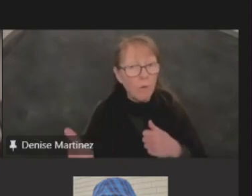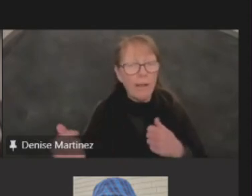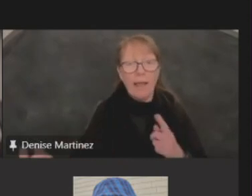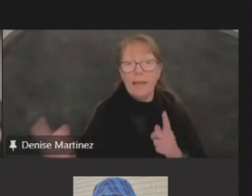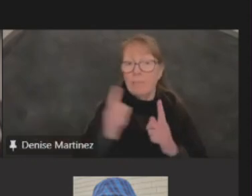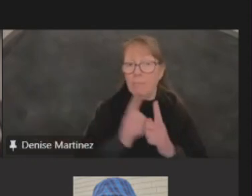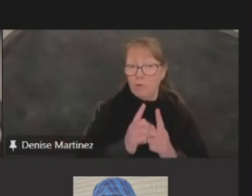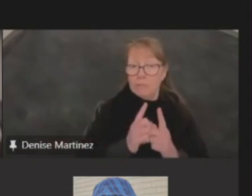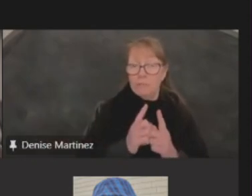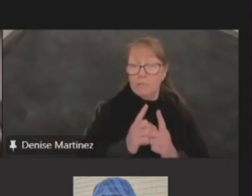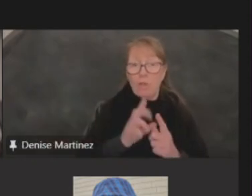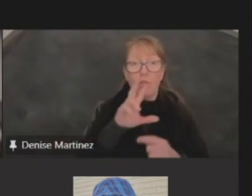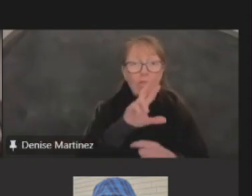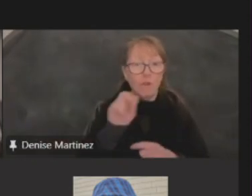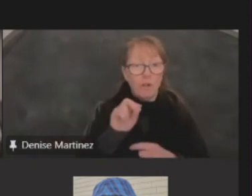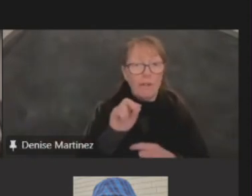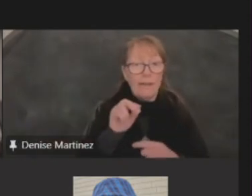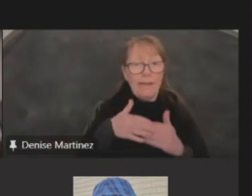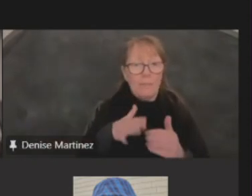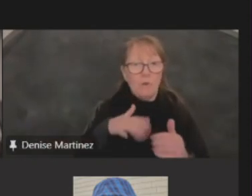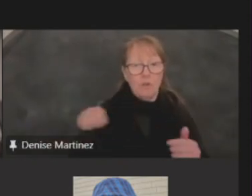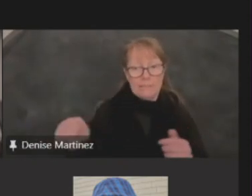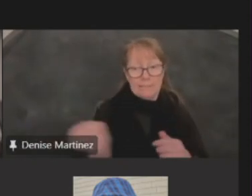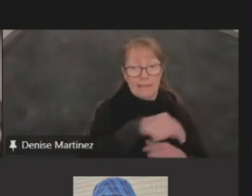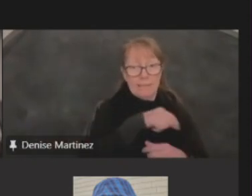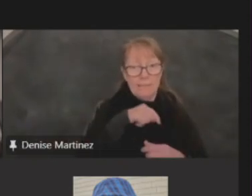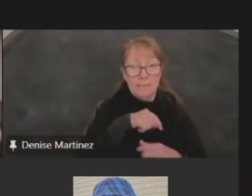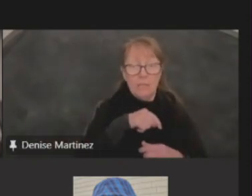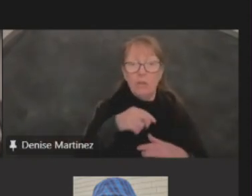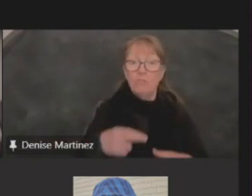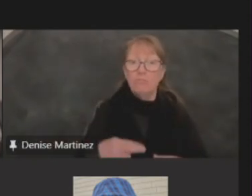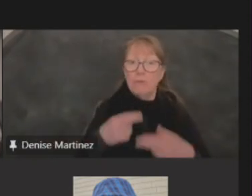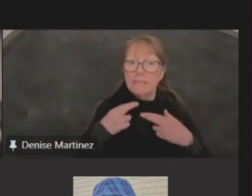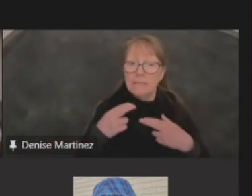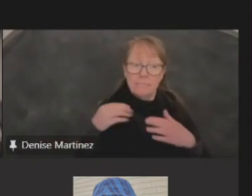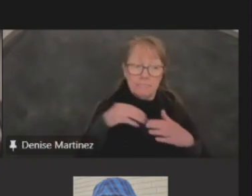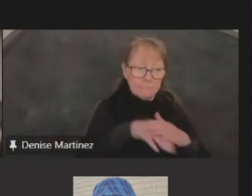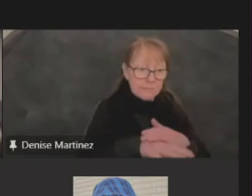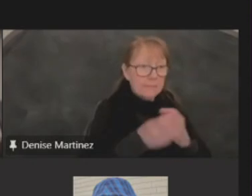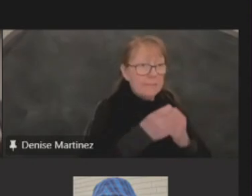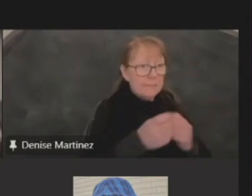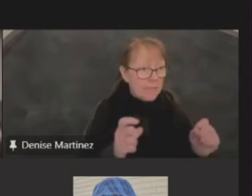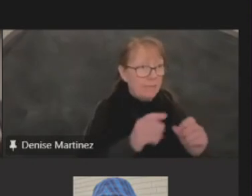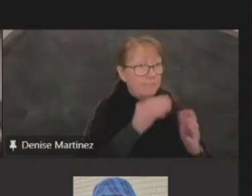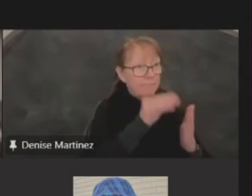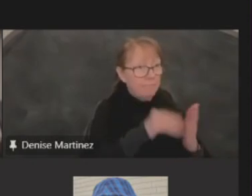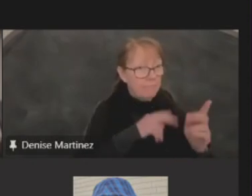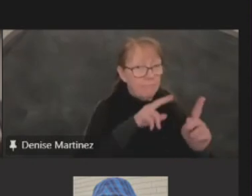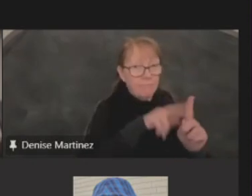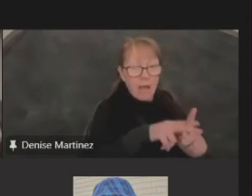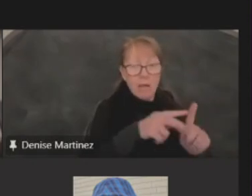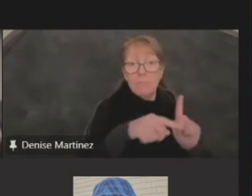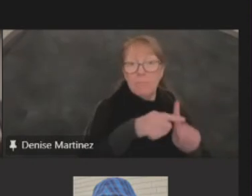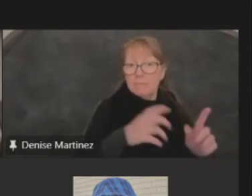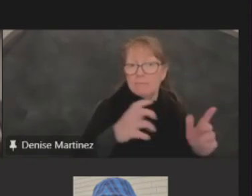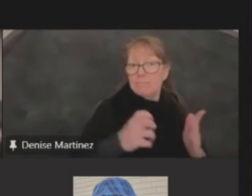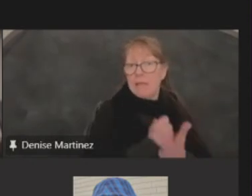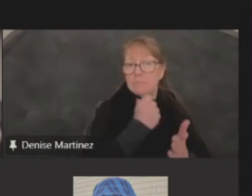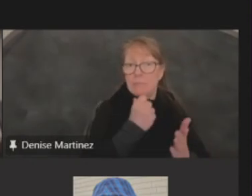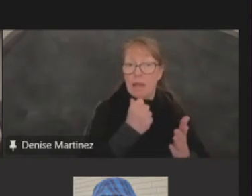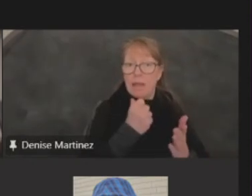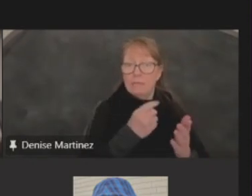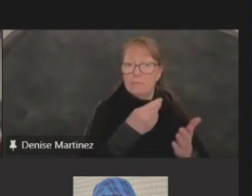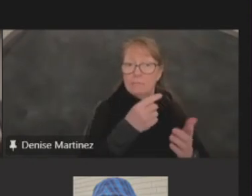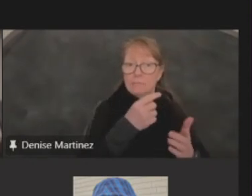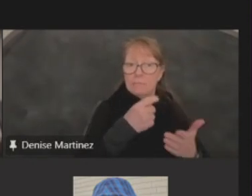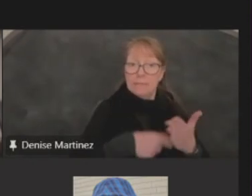sites. Residents can file safely while maximizing their refunds and credits, including the Earned Income Tax Credit and the Child Tax